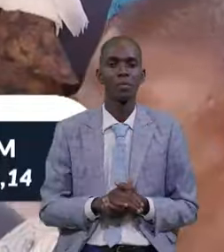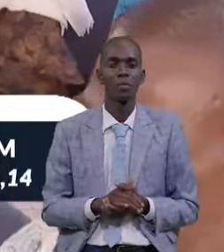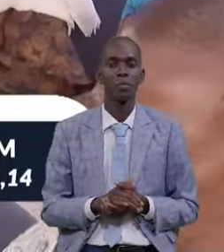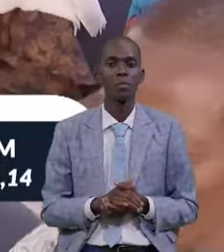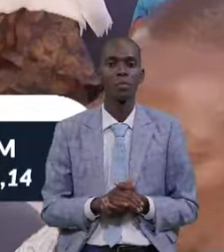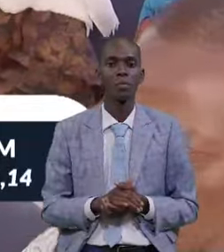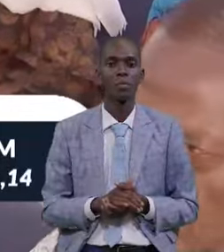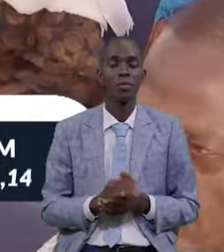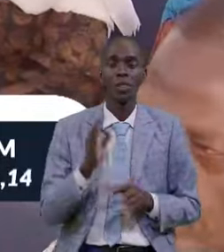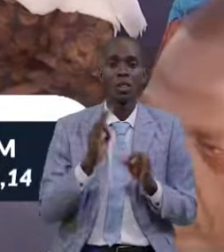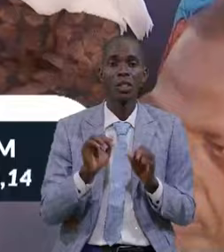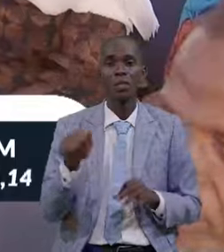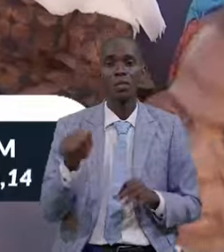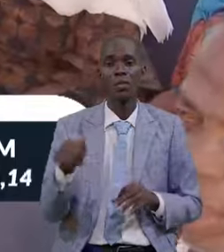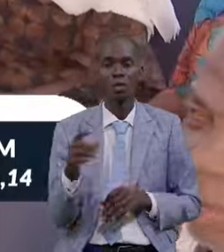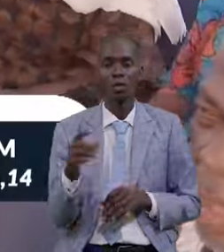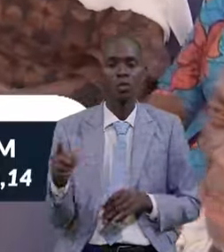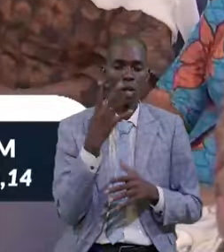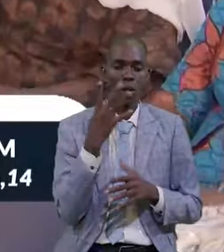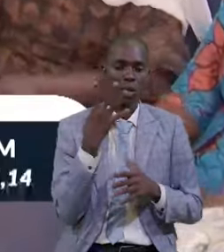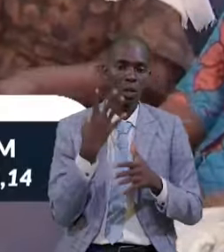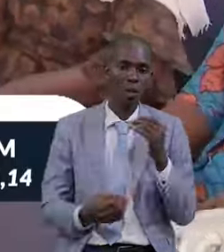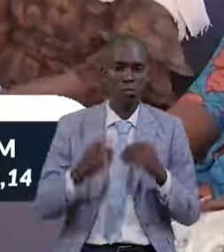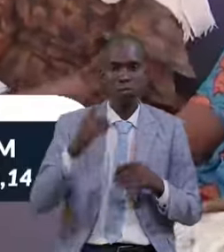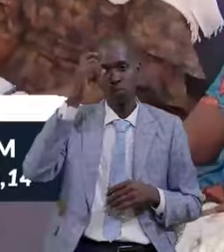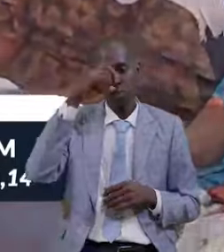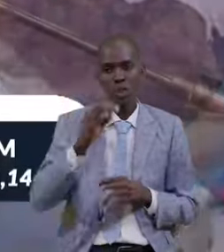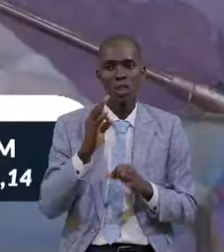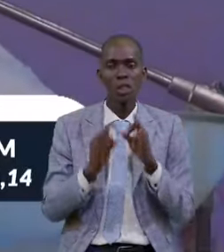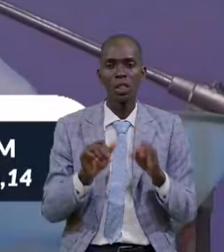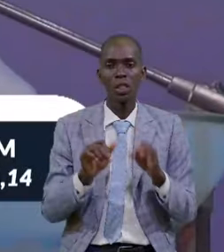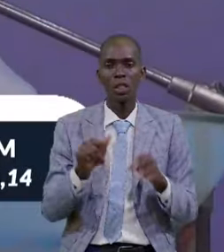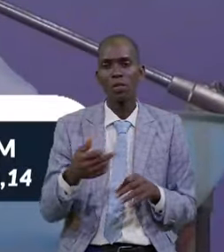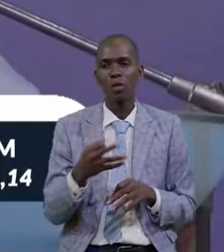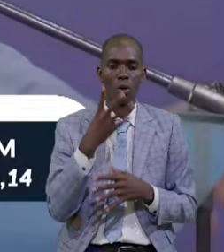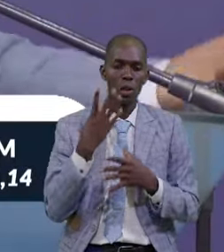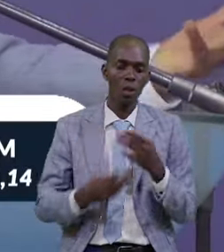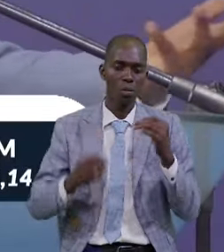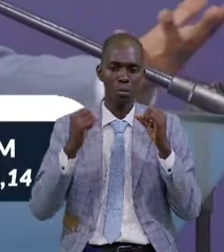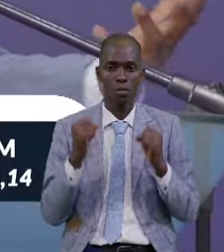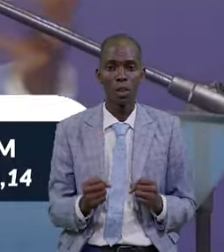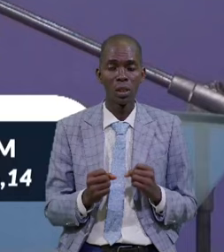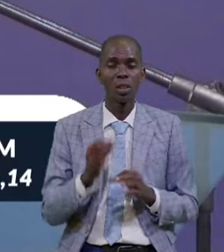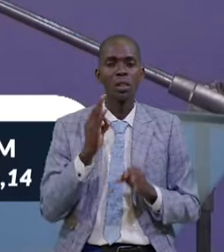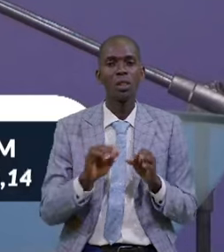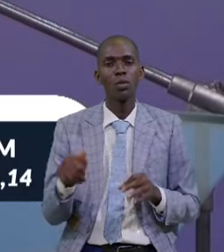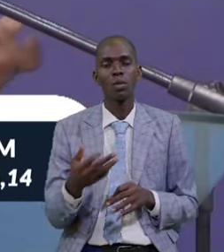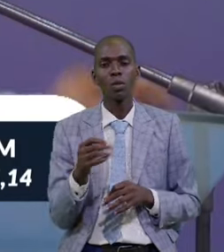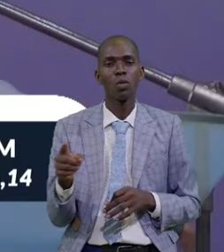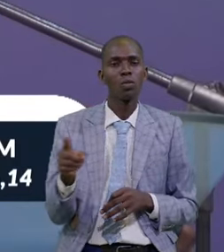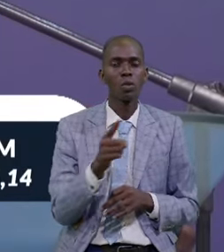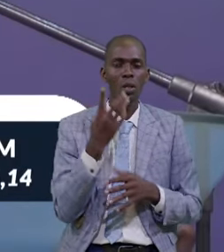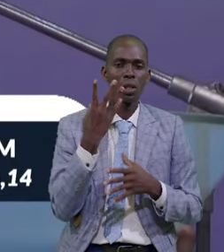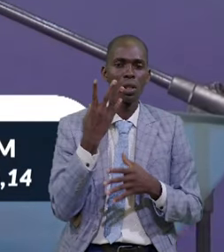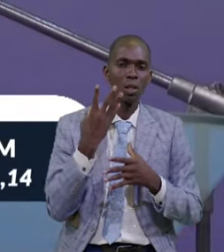you lack wisdom, if any of you lack power, if any of you lack